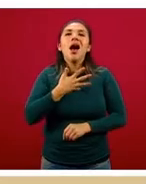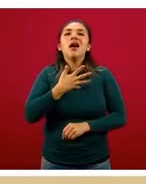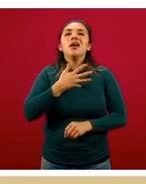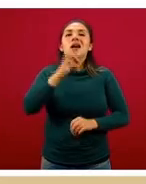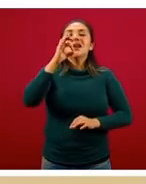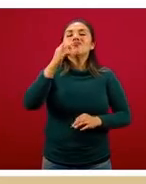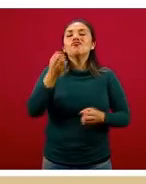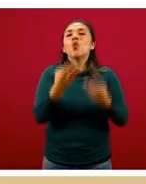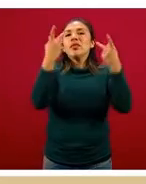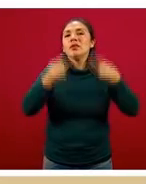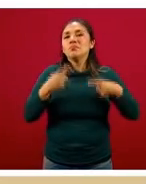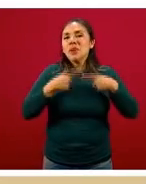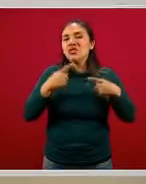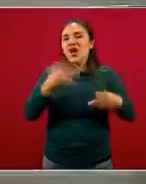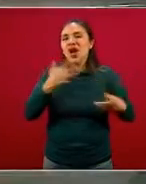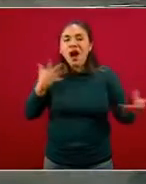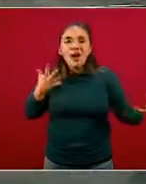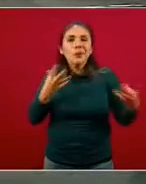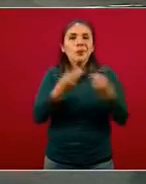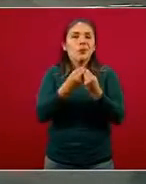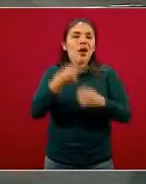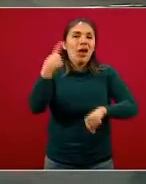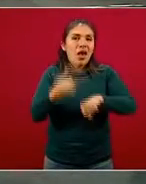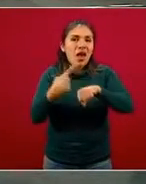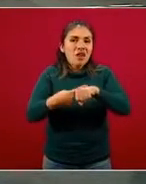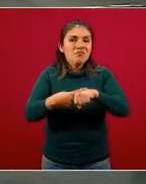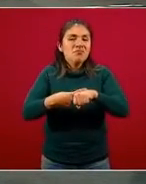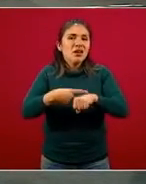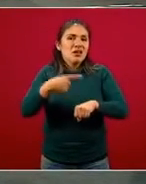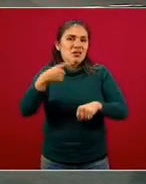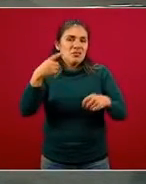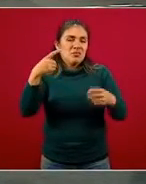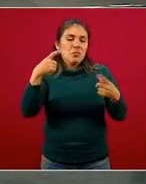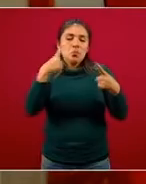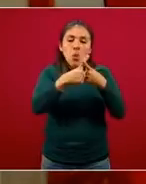at a 64% occupancy rate for ICU beds,